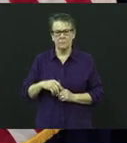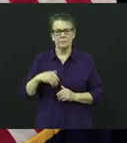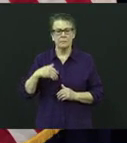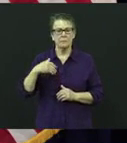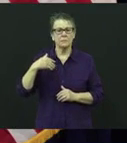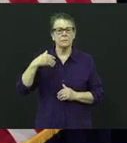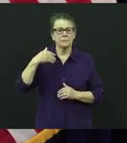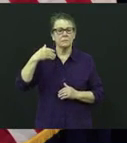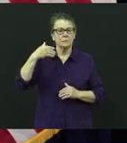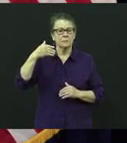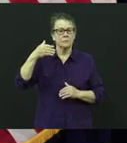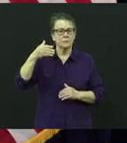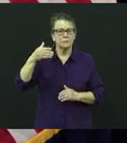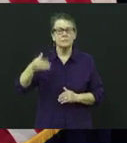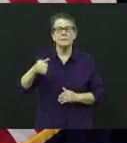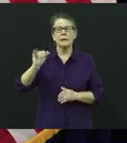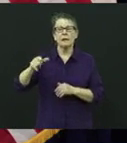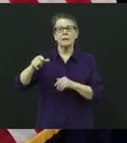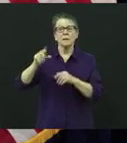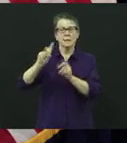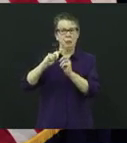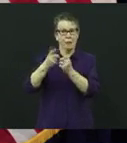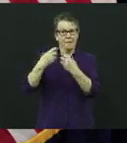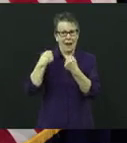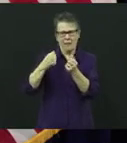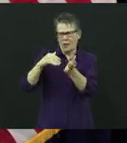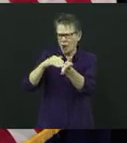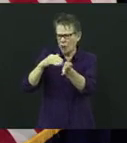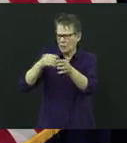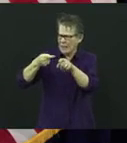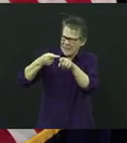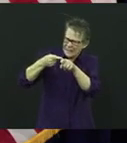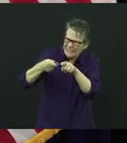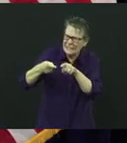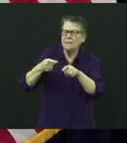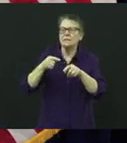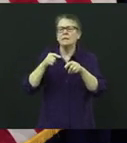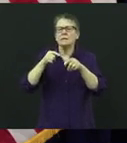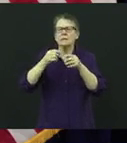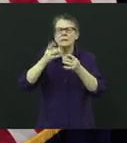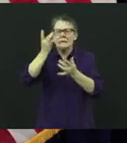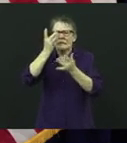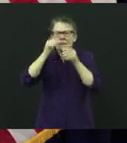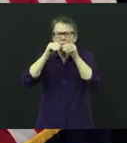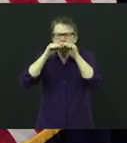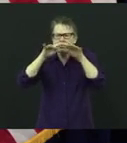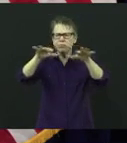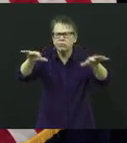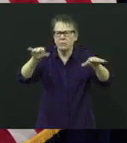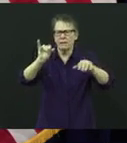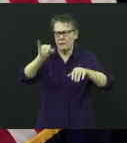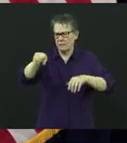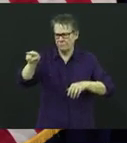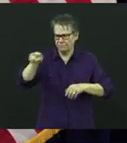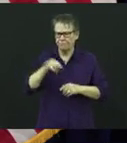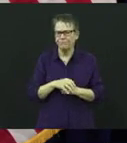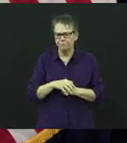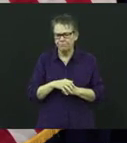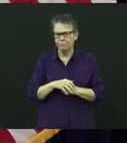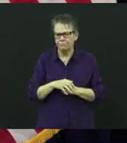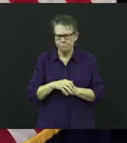Dr. Edward Lifshitz. So, Doc, good to have you back with us. Before we get to the latest